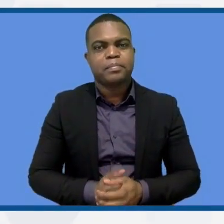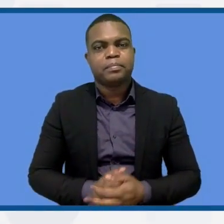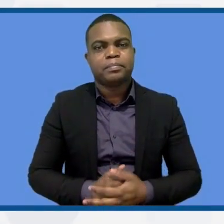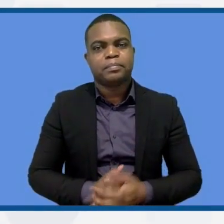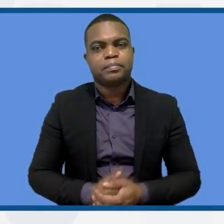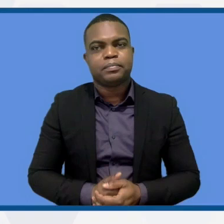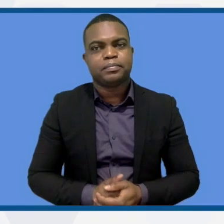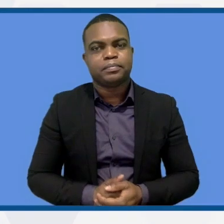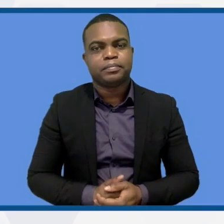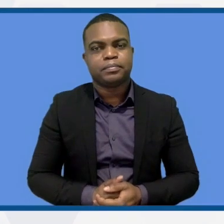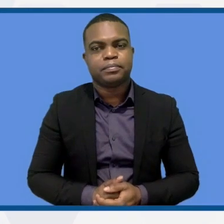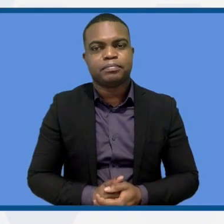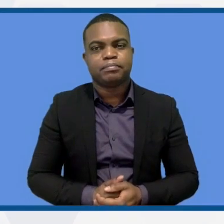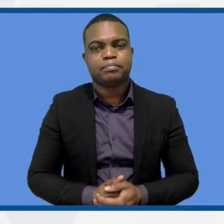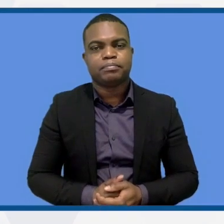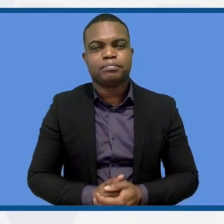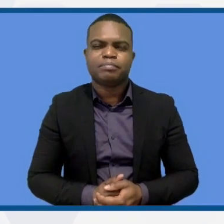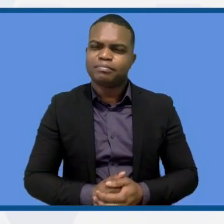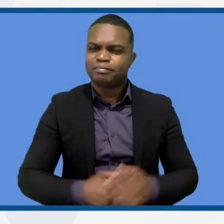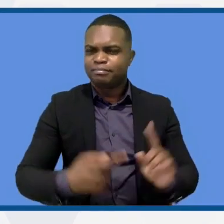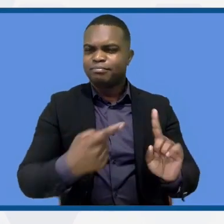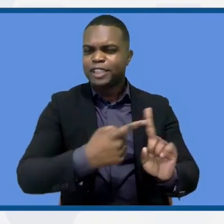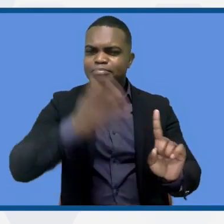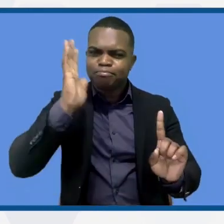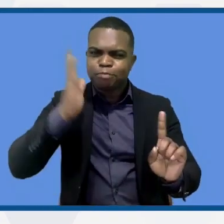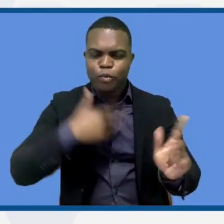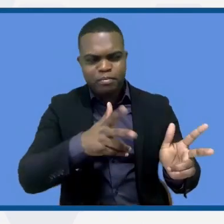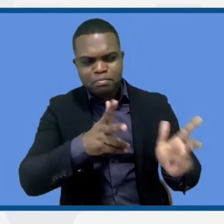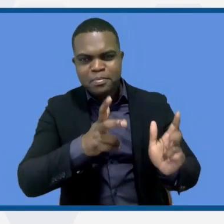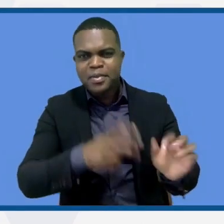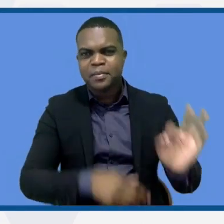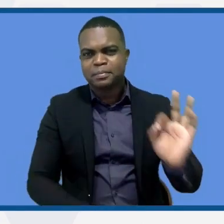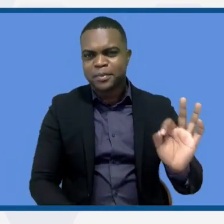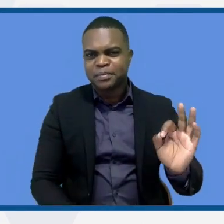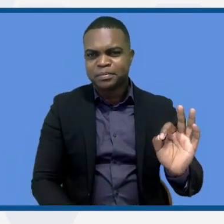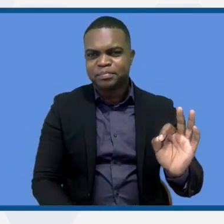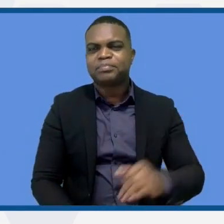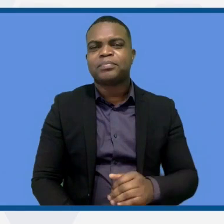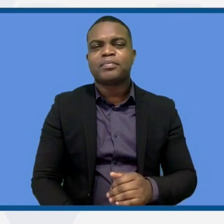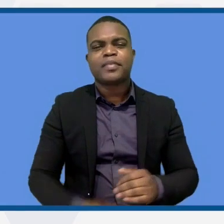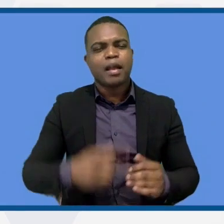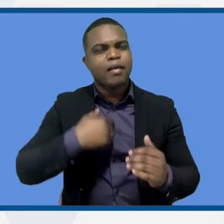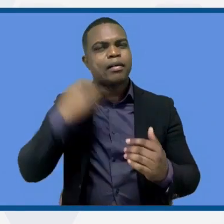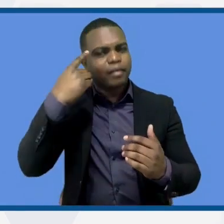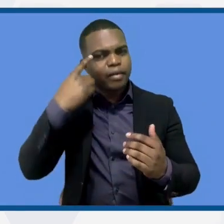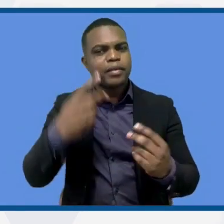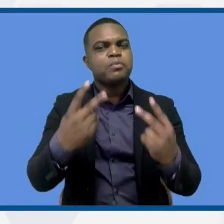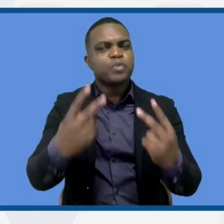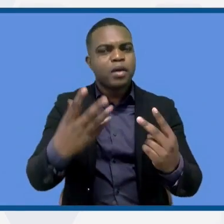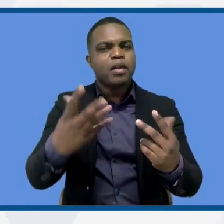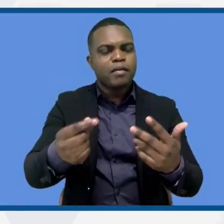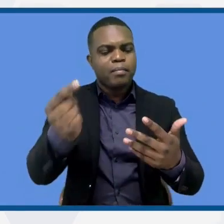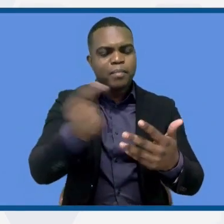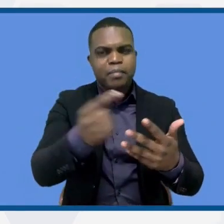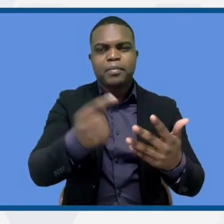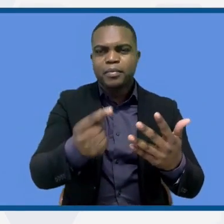to transmit in this session, and especially saying that infrastructure, particularly the vision of